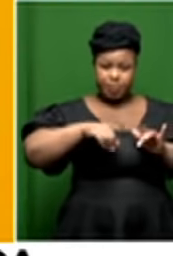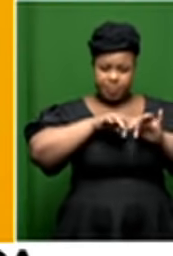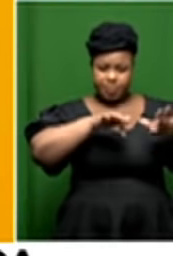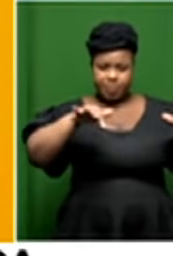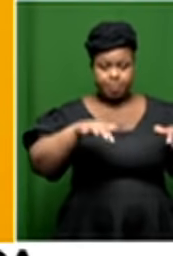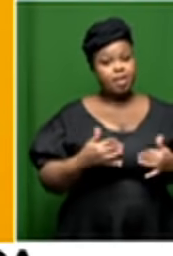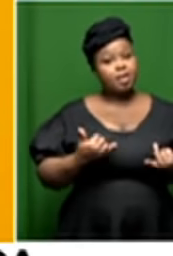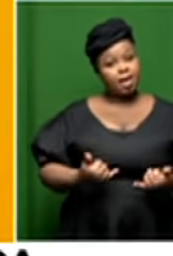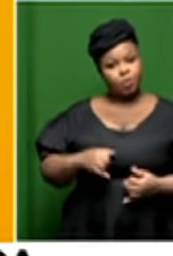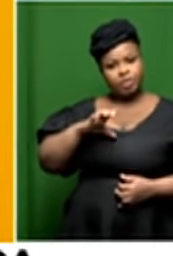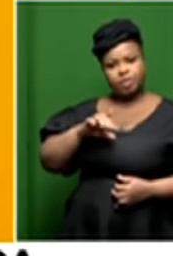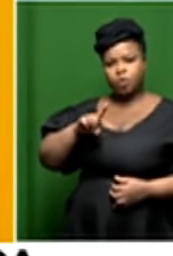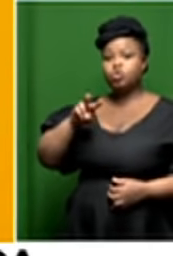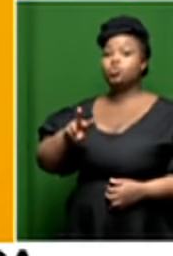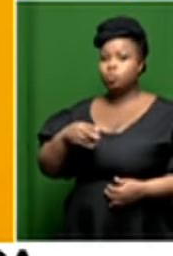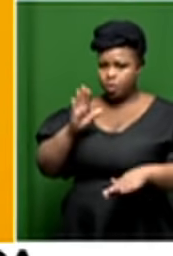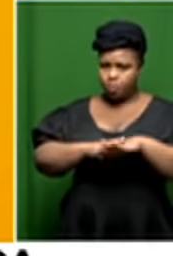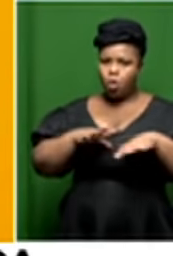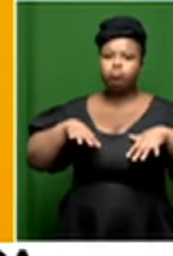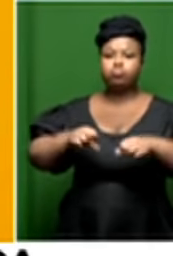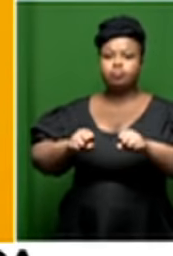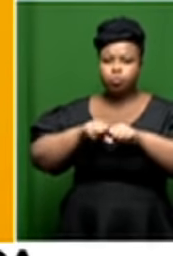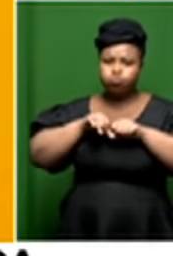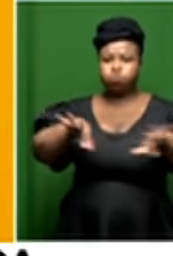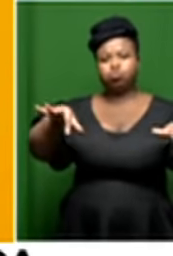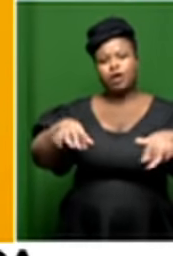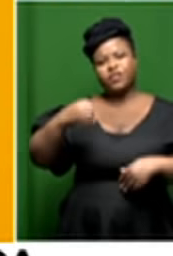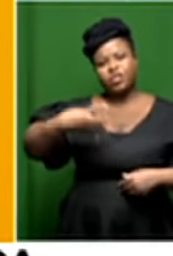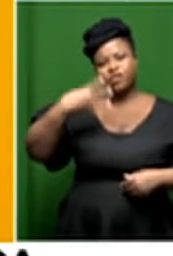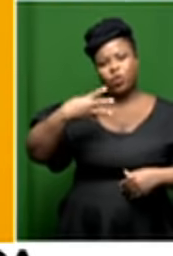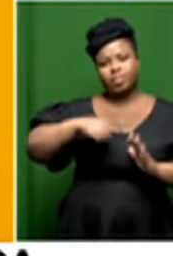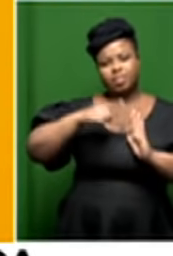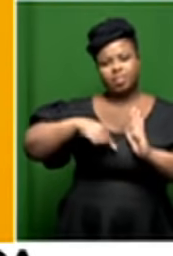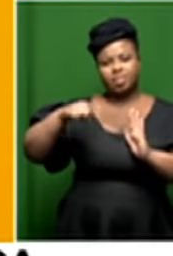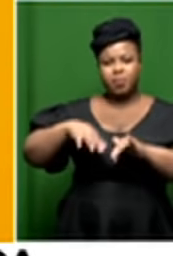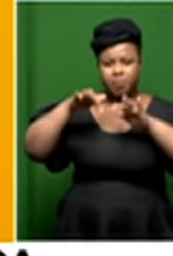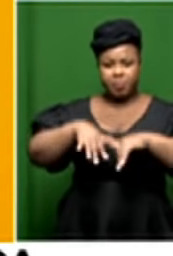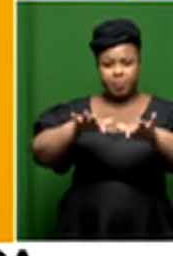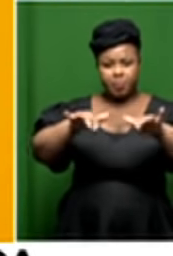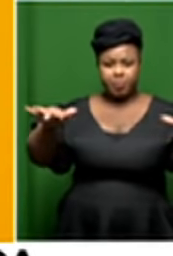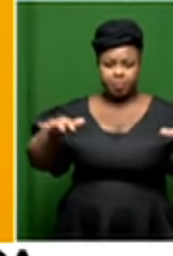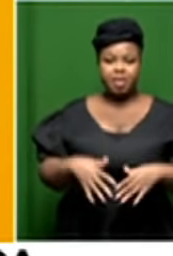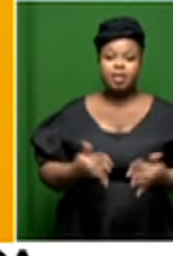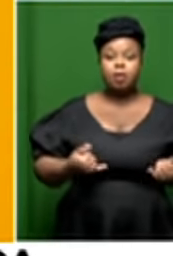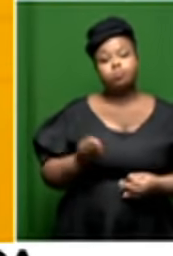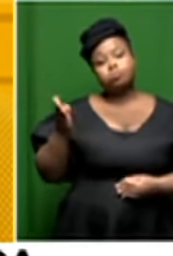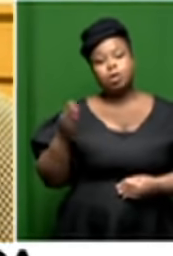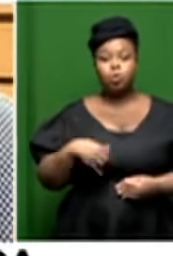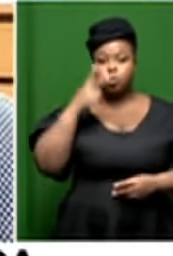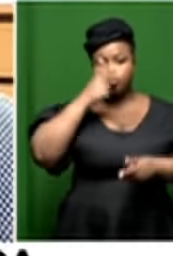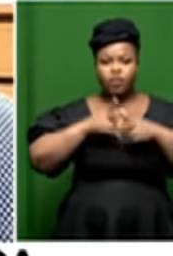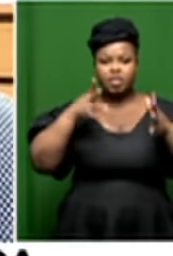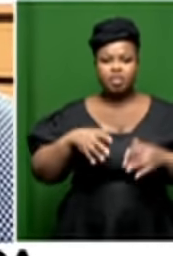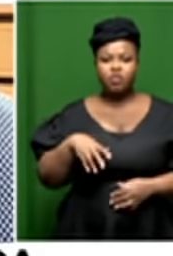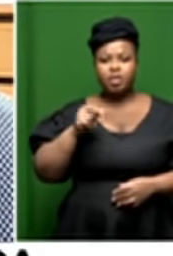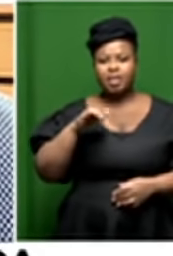country, the C.1.2 could become the dominant variant of the fourth wave. To tell us more, we are now joined by NICD Associate